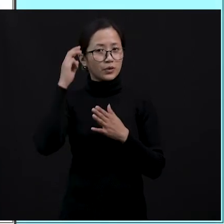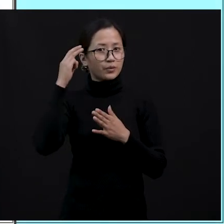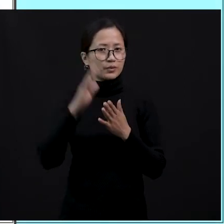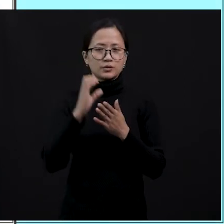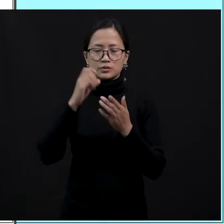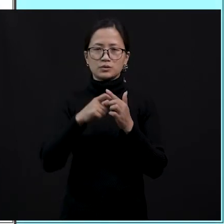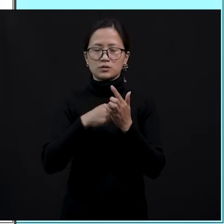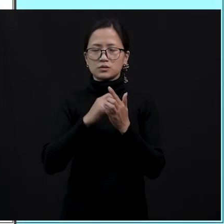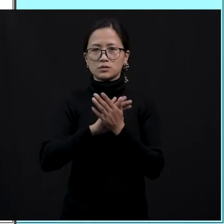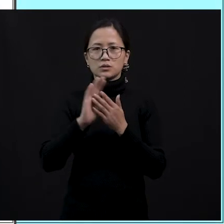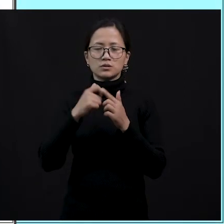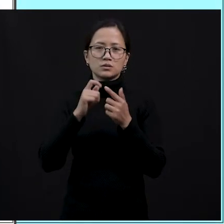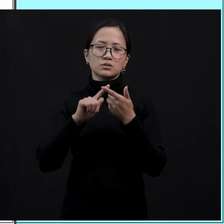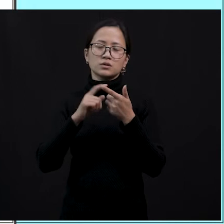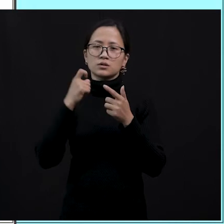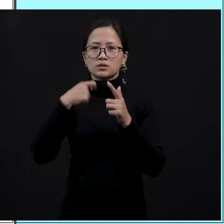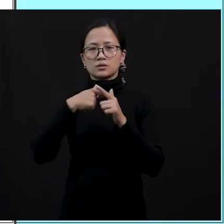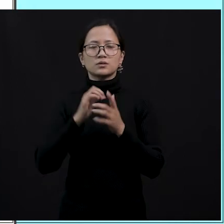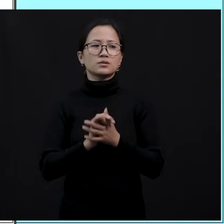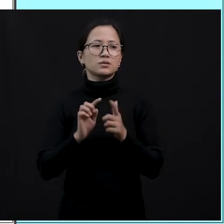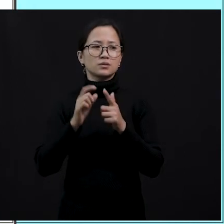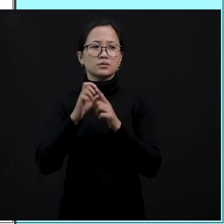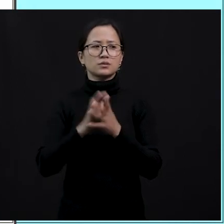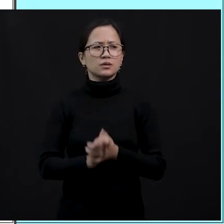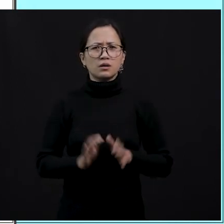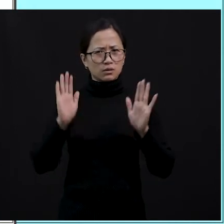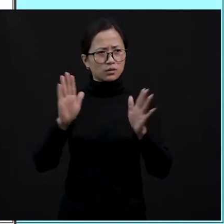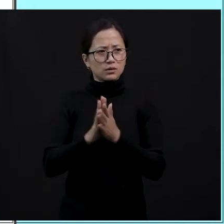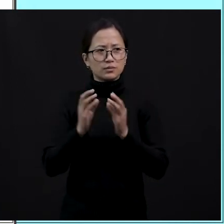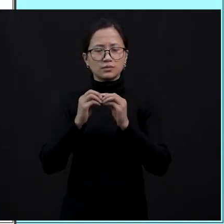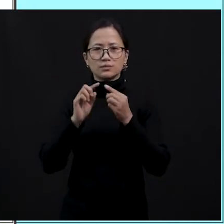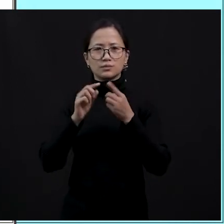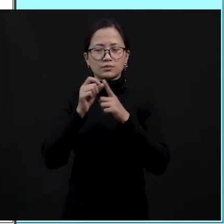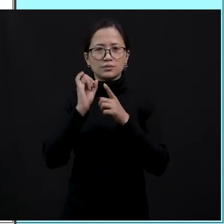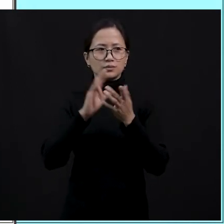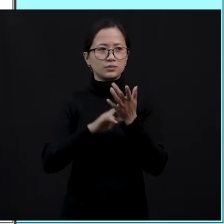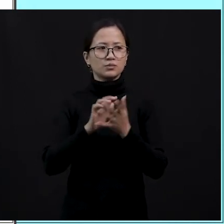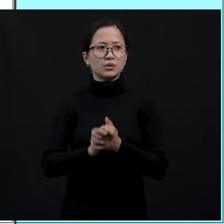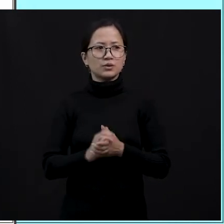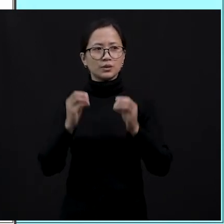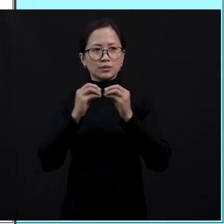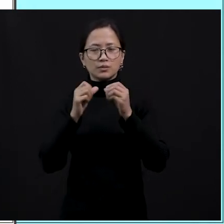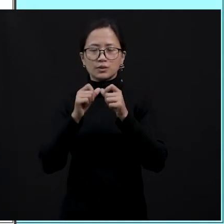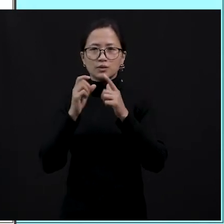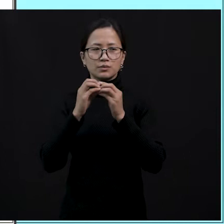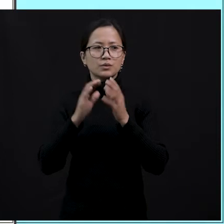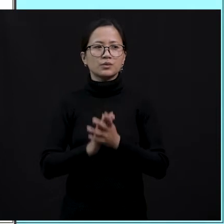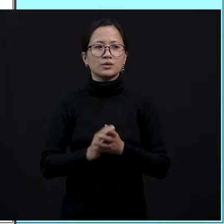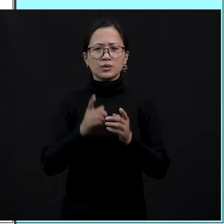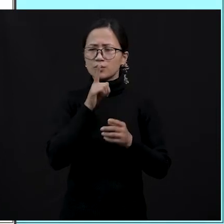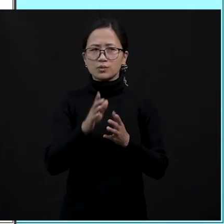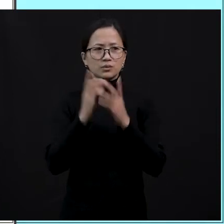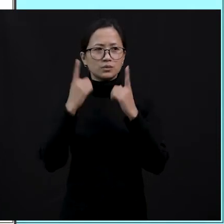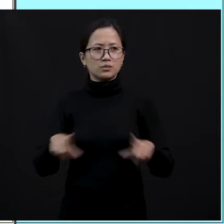again. Had Bepin Babu really lost his memory and forgotten all about a trip to